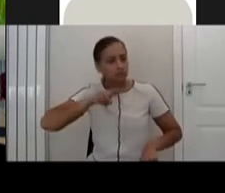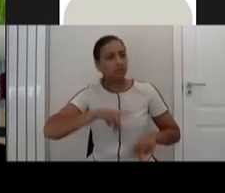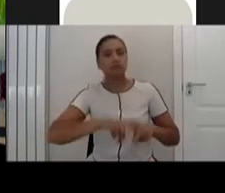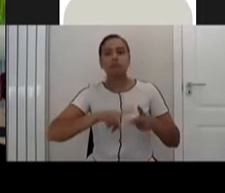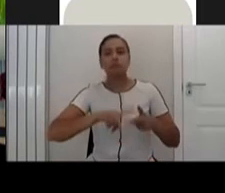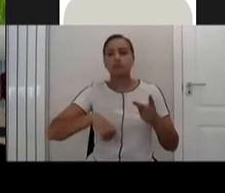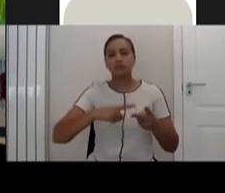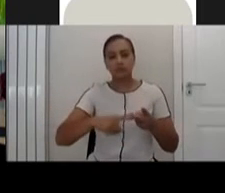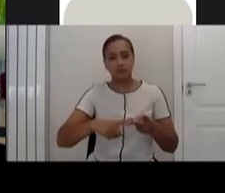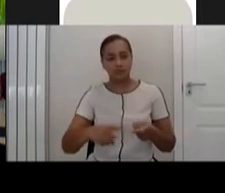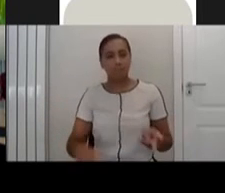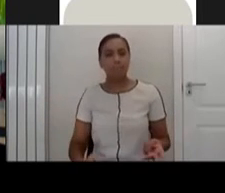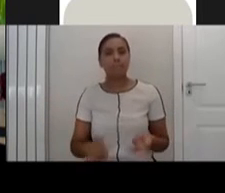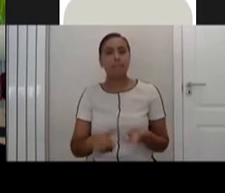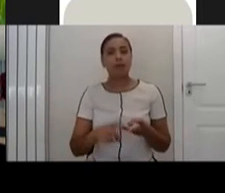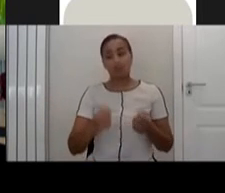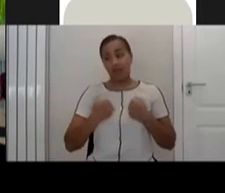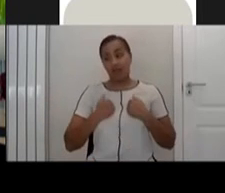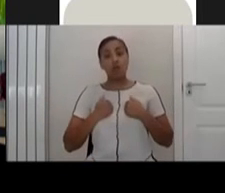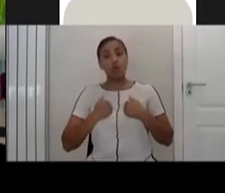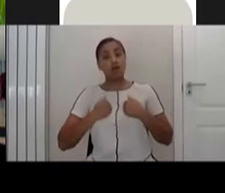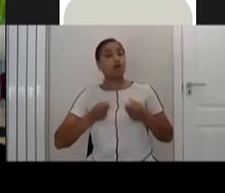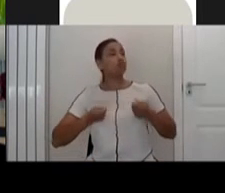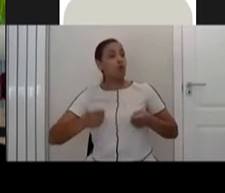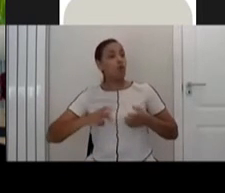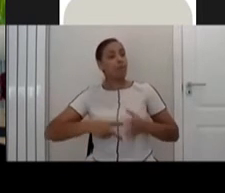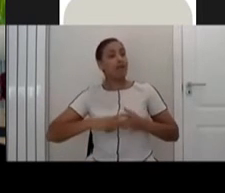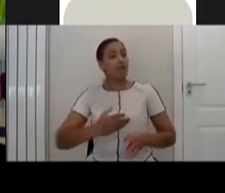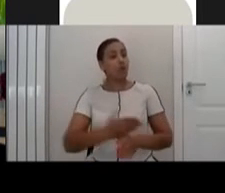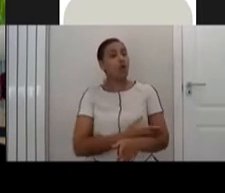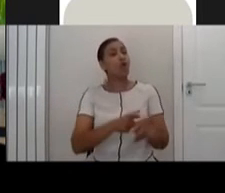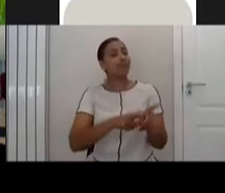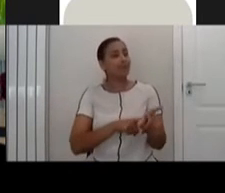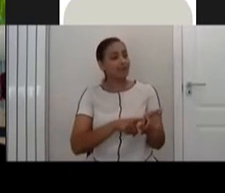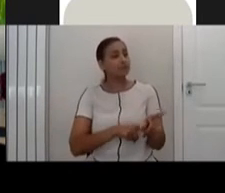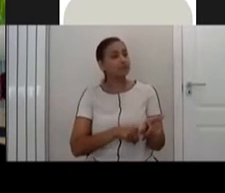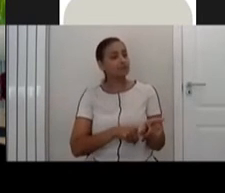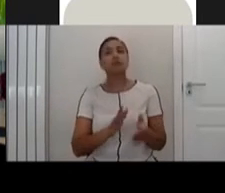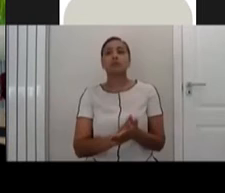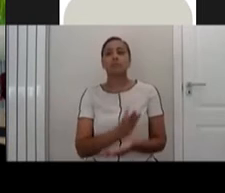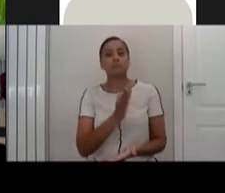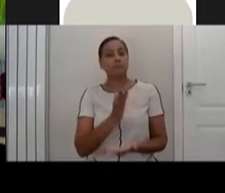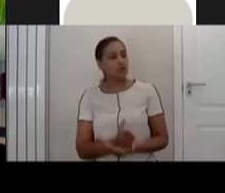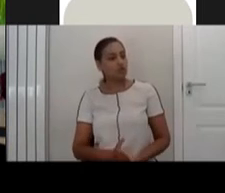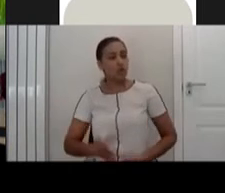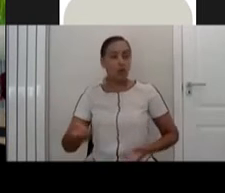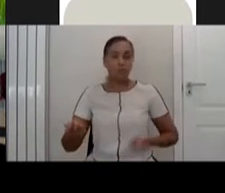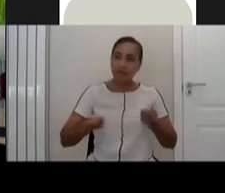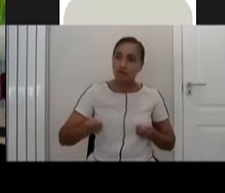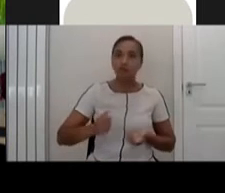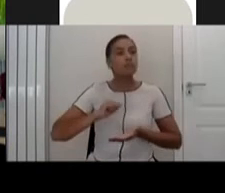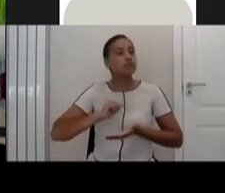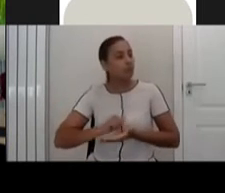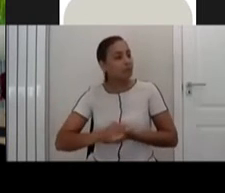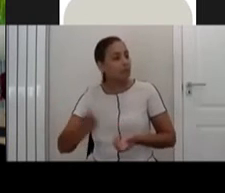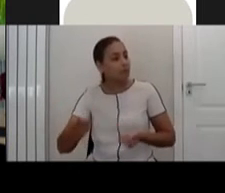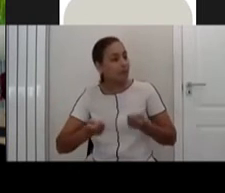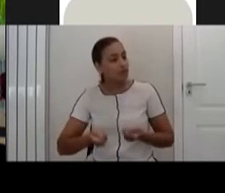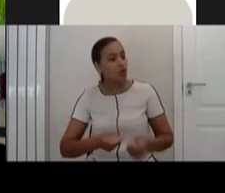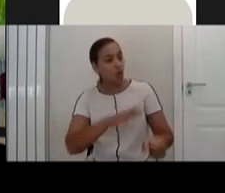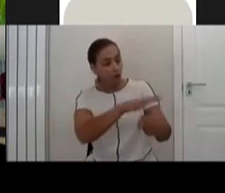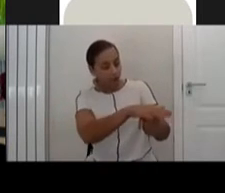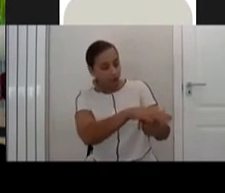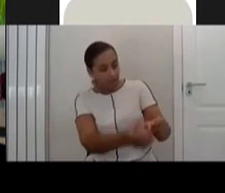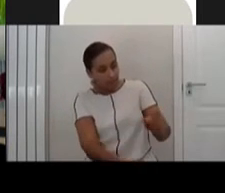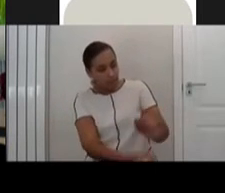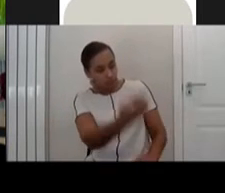with a specific section on schools and early years settings. And that's really around the management of a case